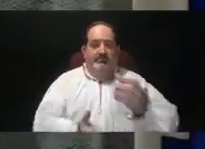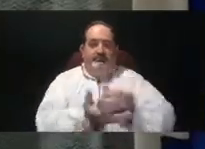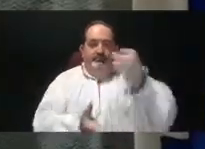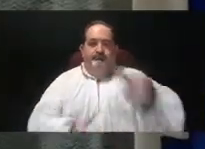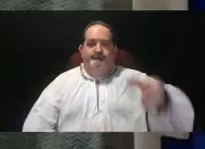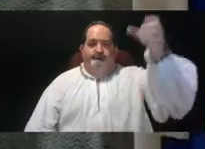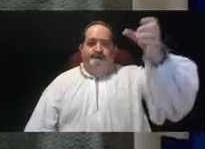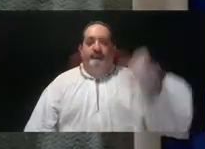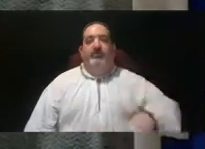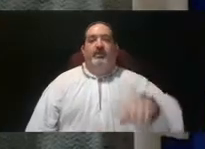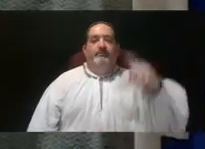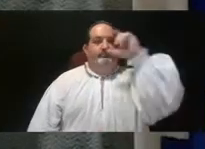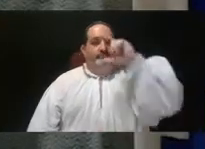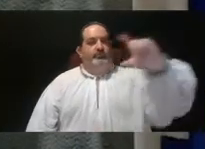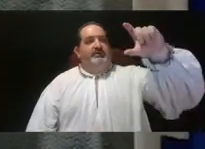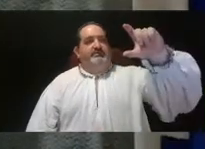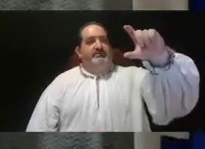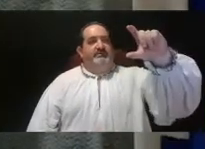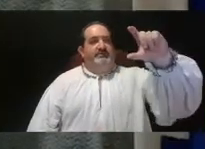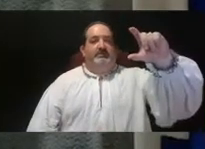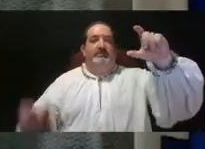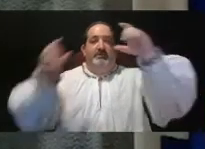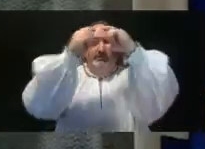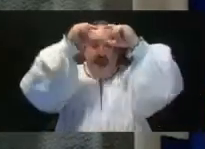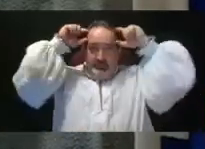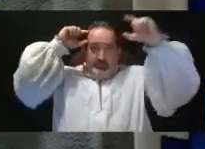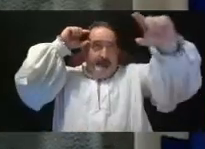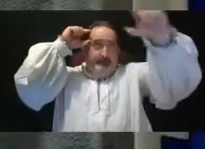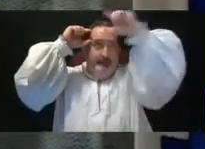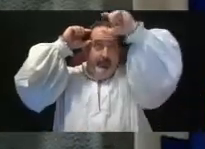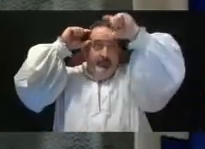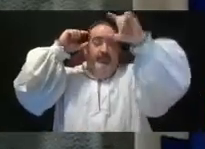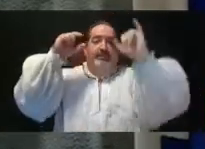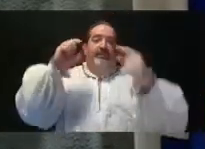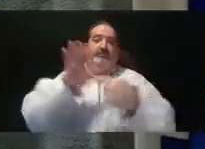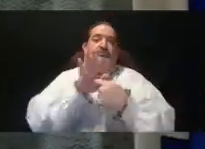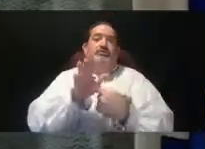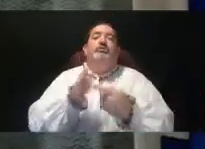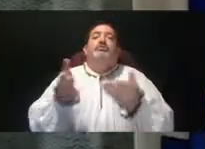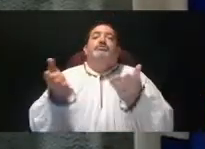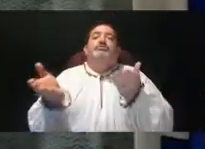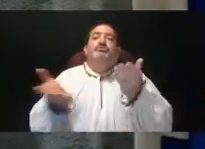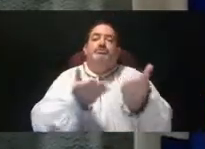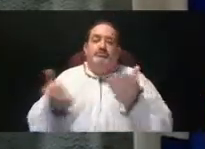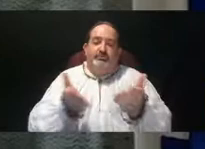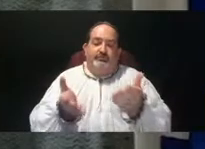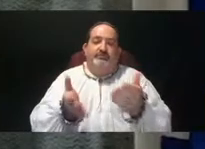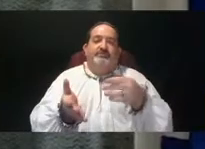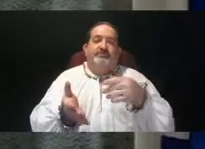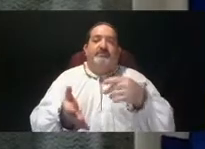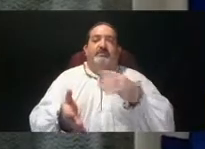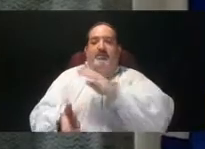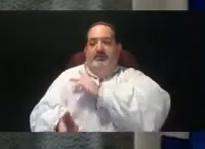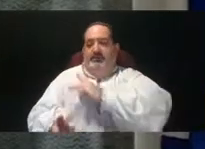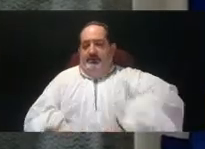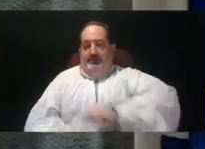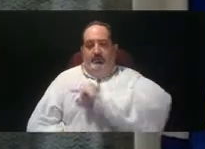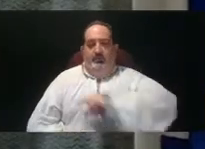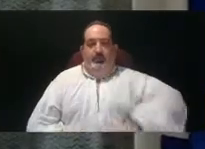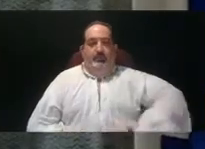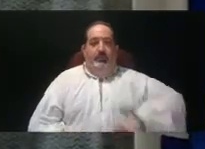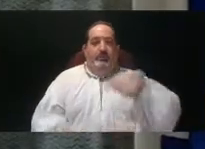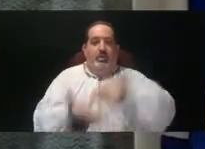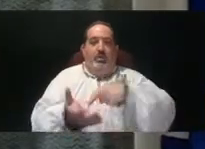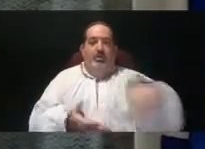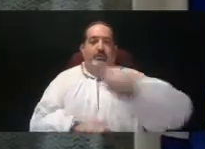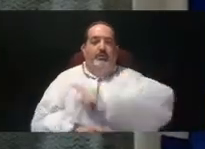The Crescent, set upon the crowns of Caid, is a symbol of the service owed to the kingdom by its monarchs. It has now become